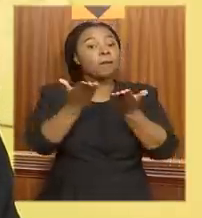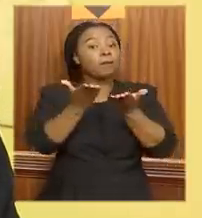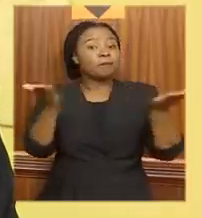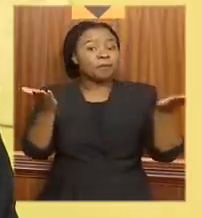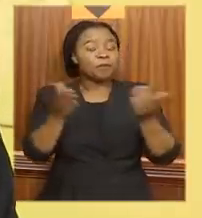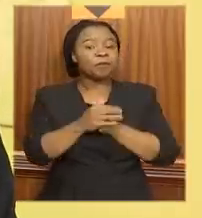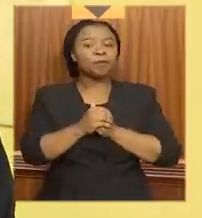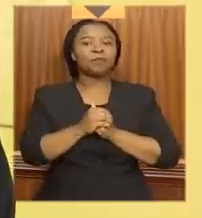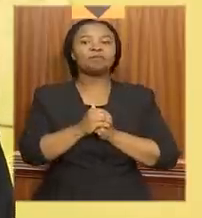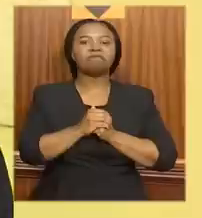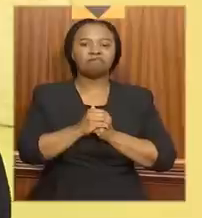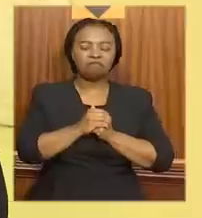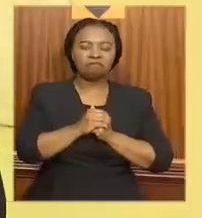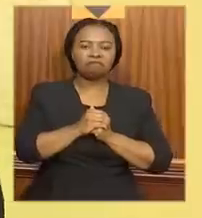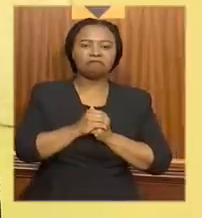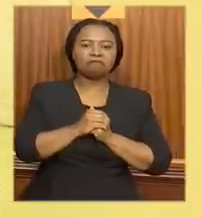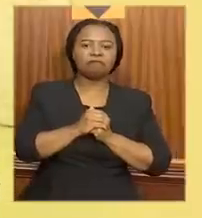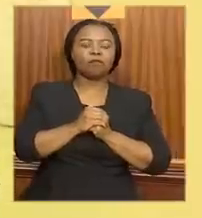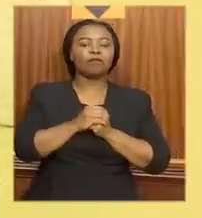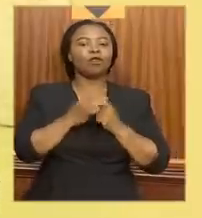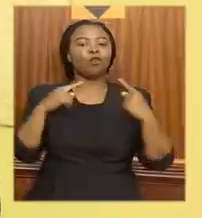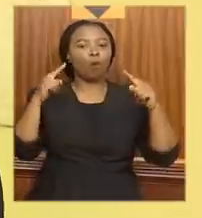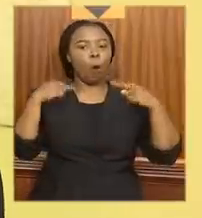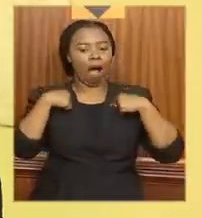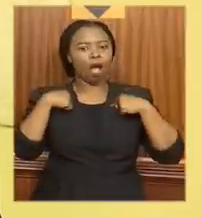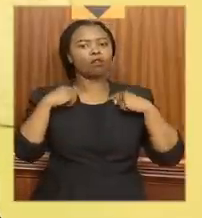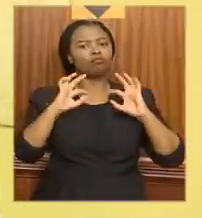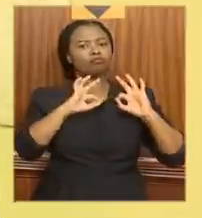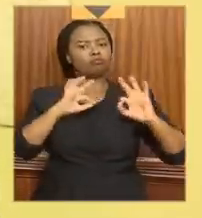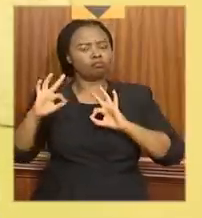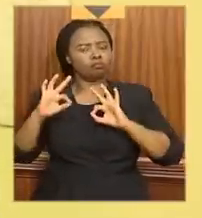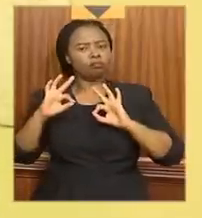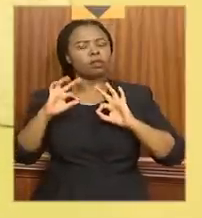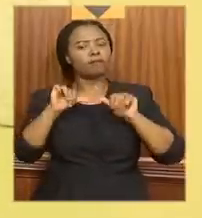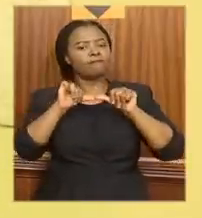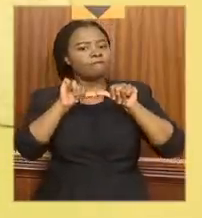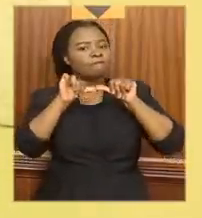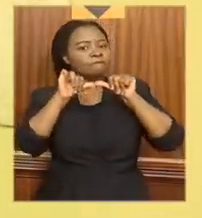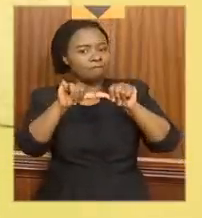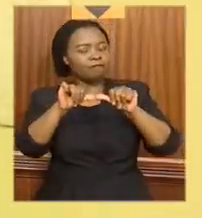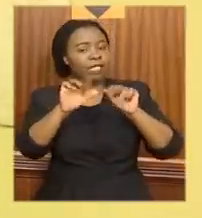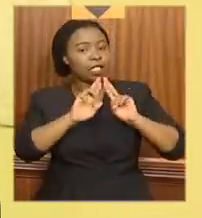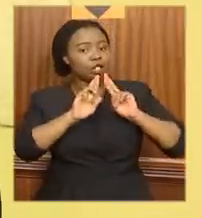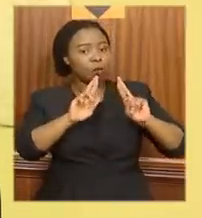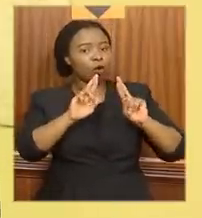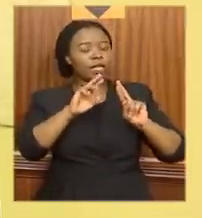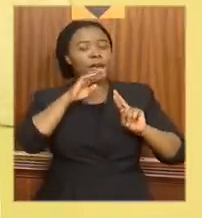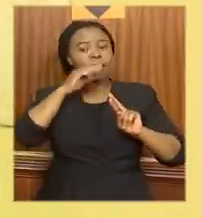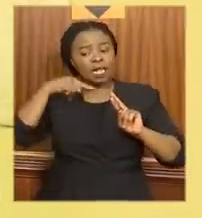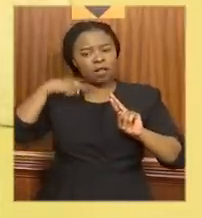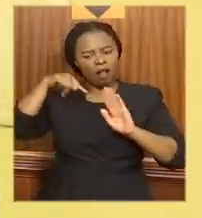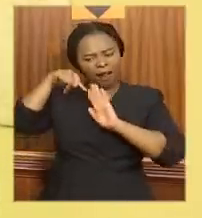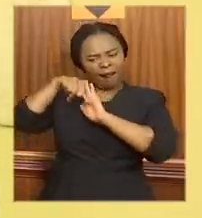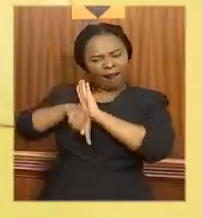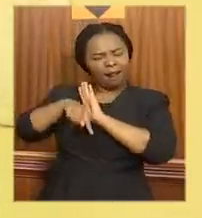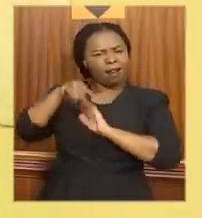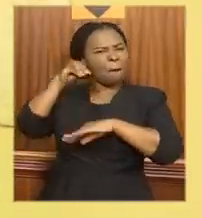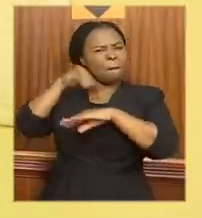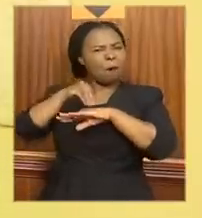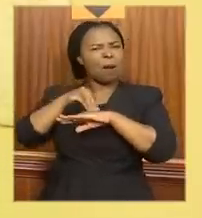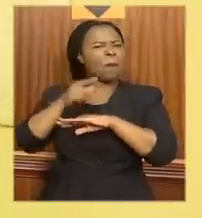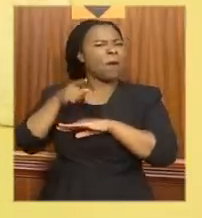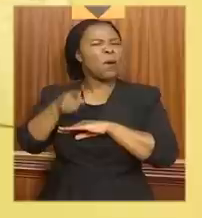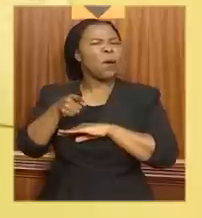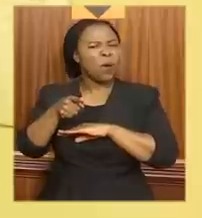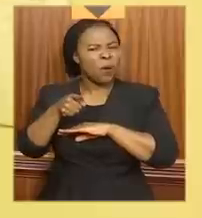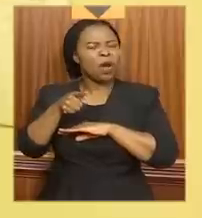for our response to be effective, we need to understand the problem. In other words,